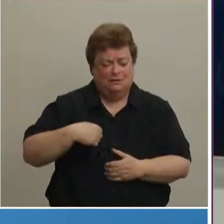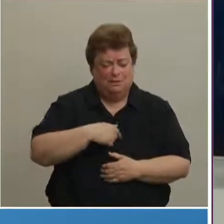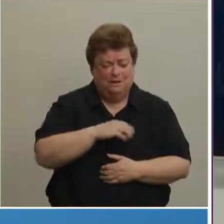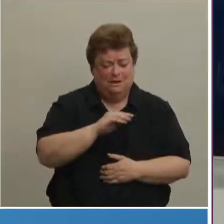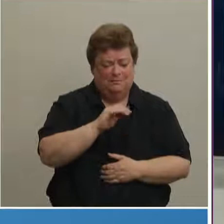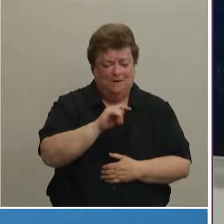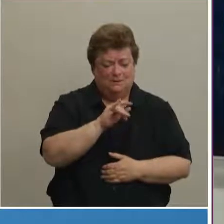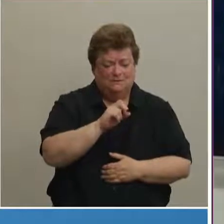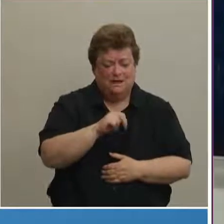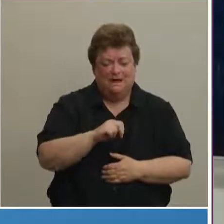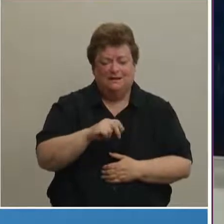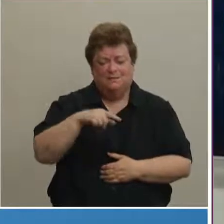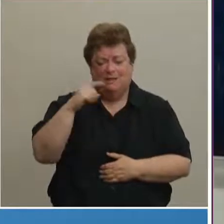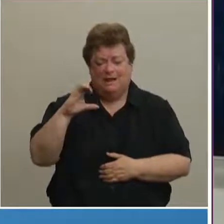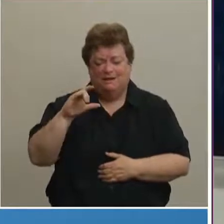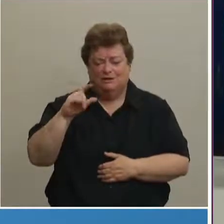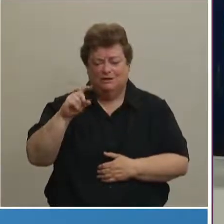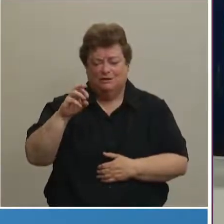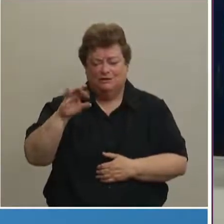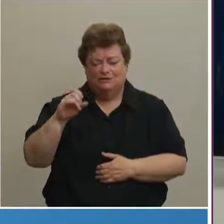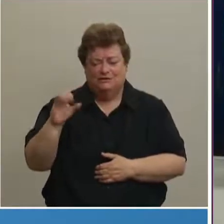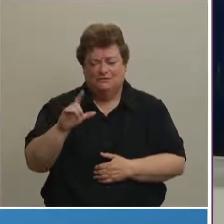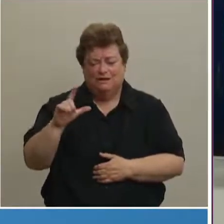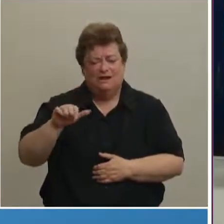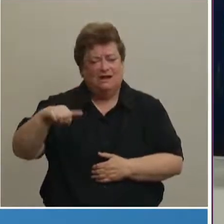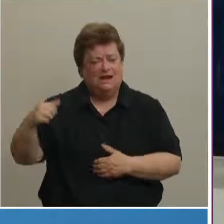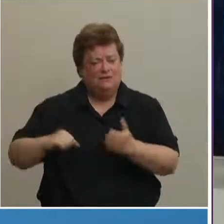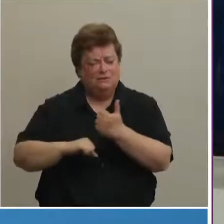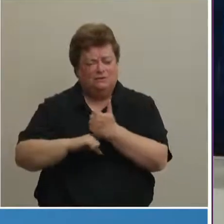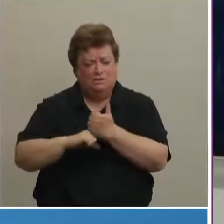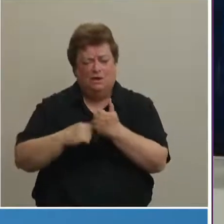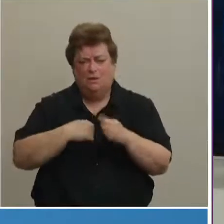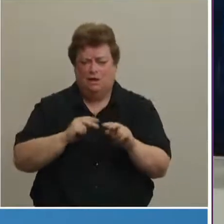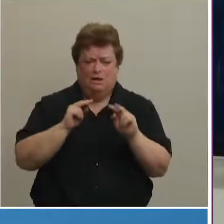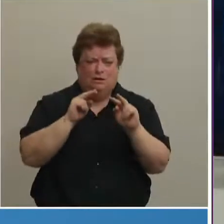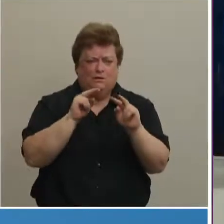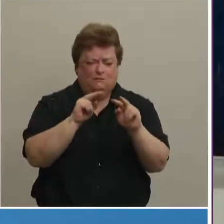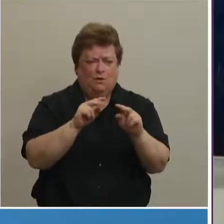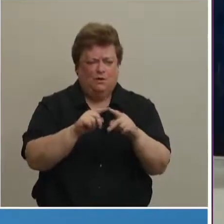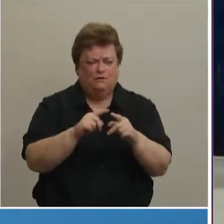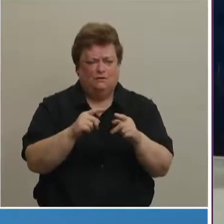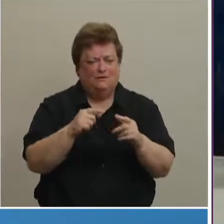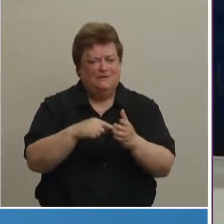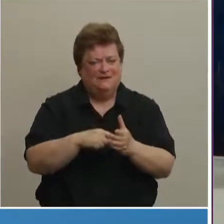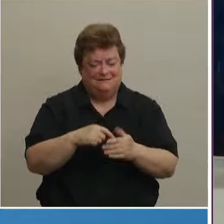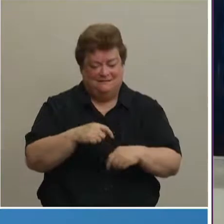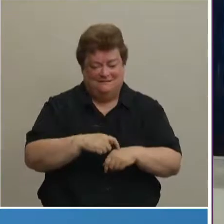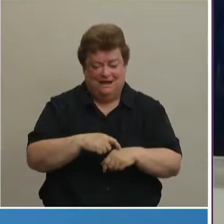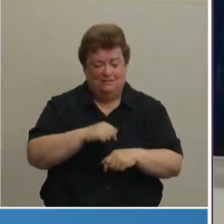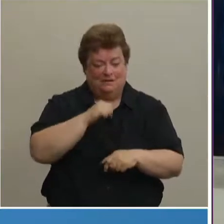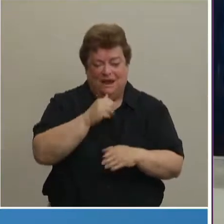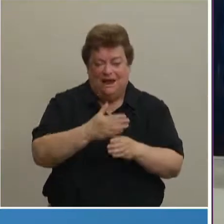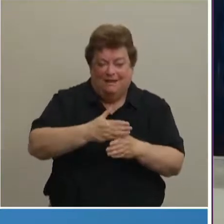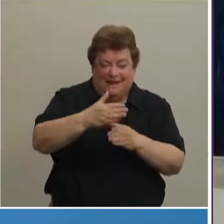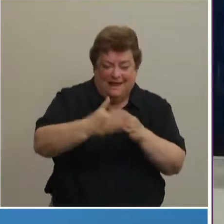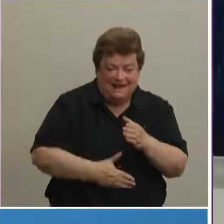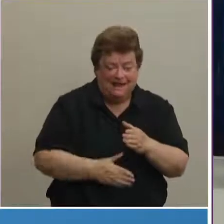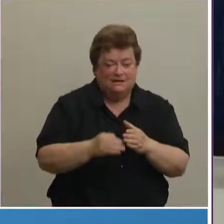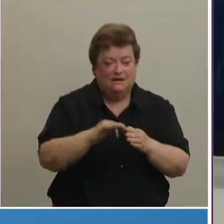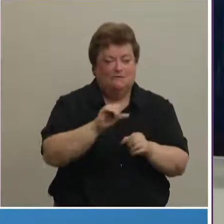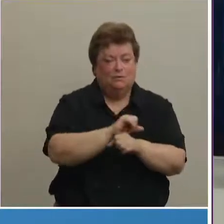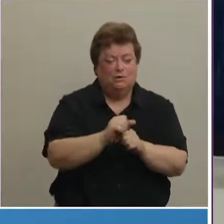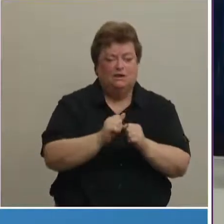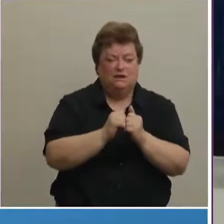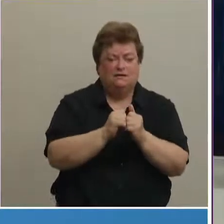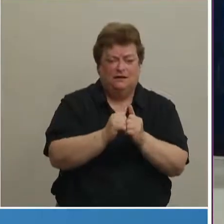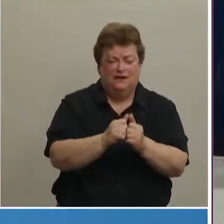Black clergy of Lincoln, and our other supporters are looking forward to this not being the end of working together